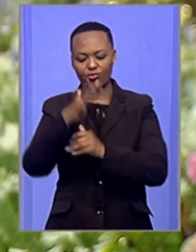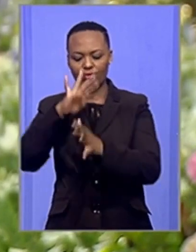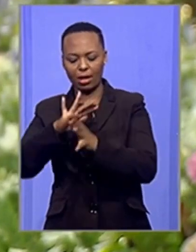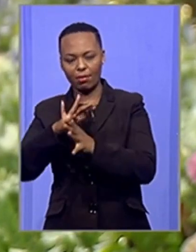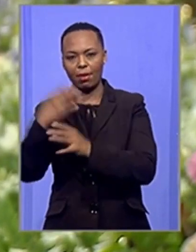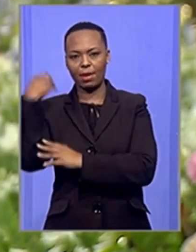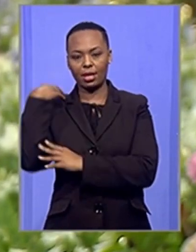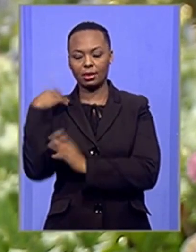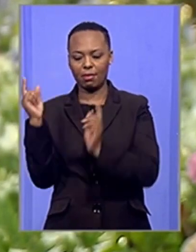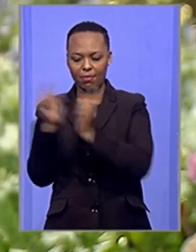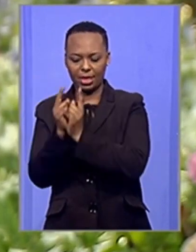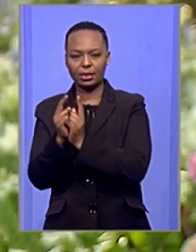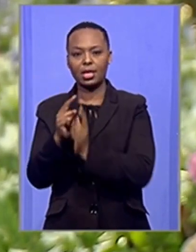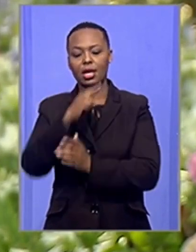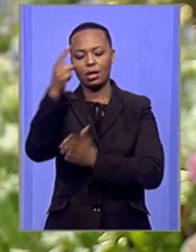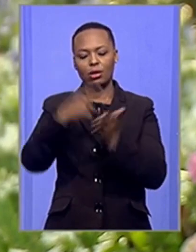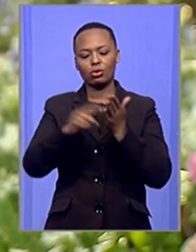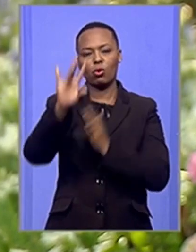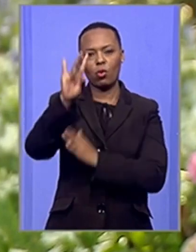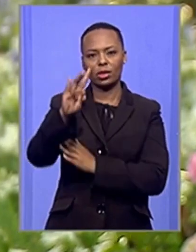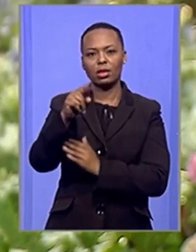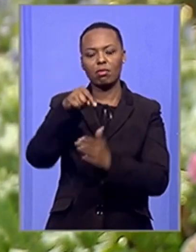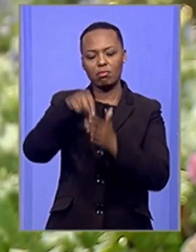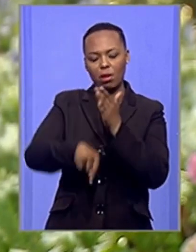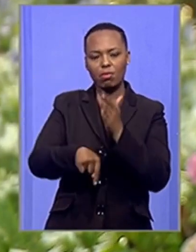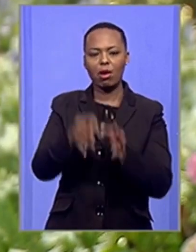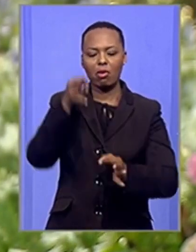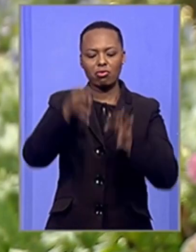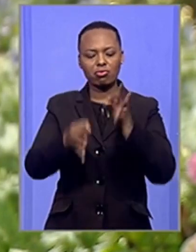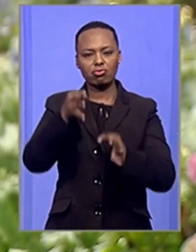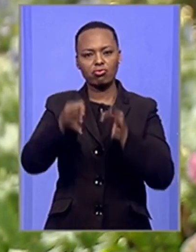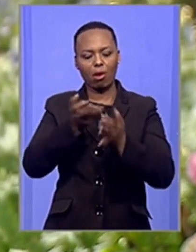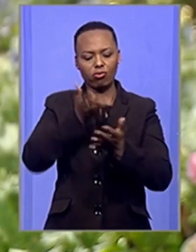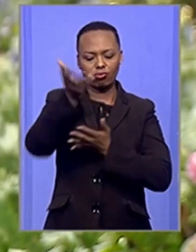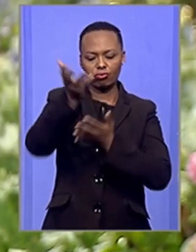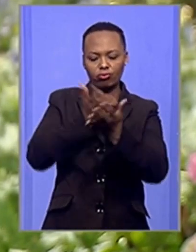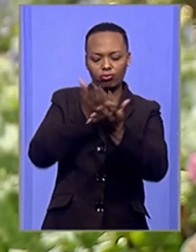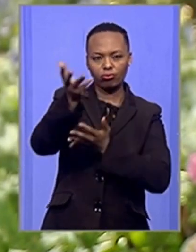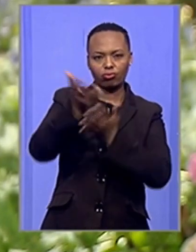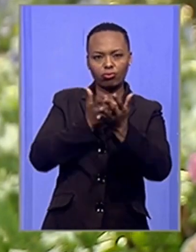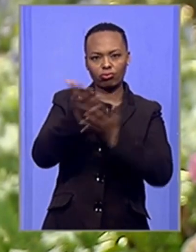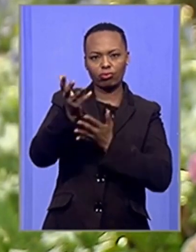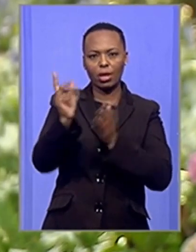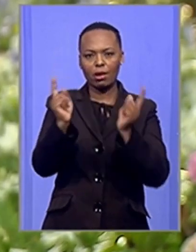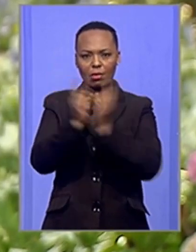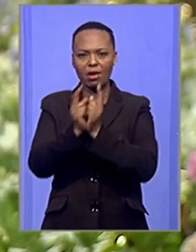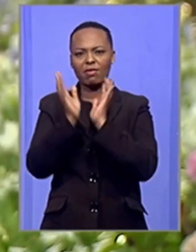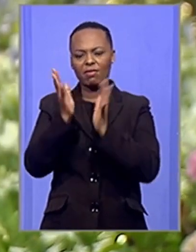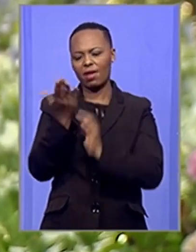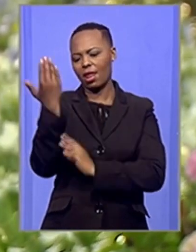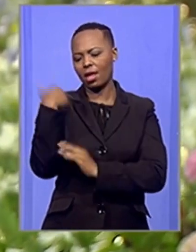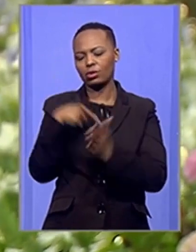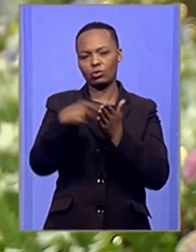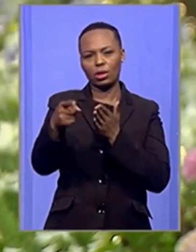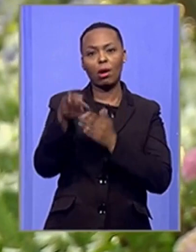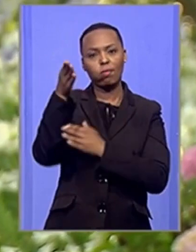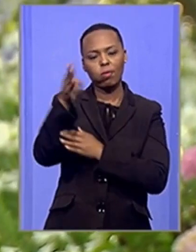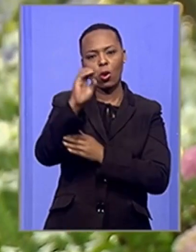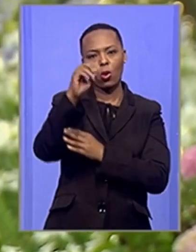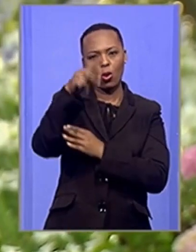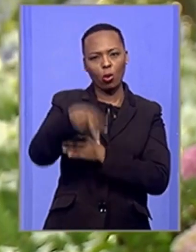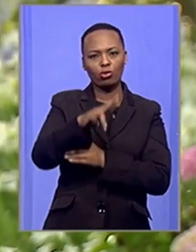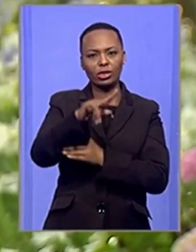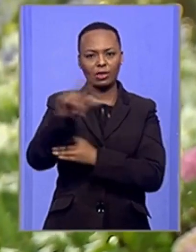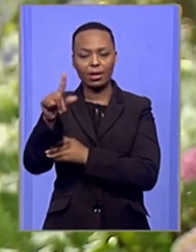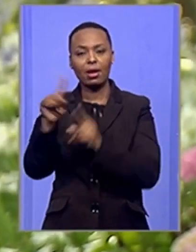Wednesday next week for formal talks. They have met briefly in Sharm el-Sheikh at the beginning of last week at the COP27 summit, but this will